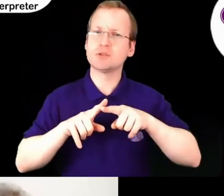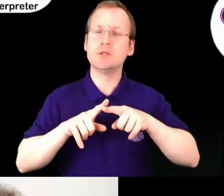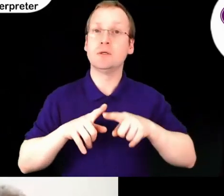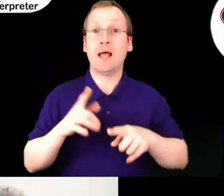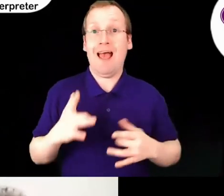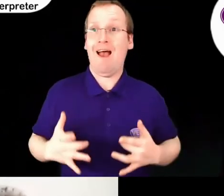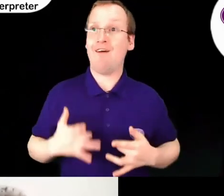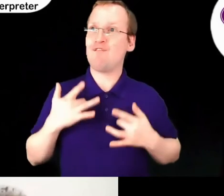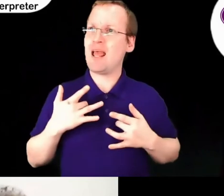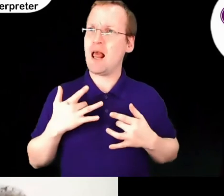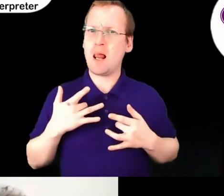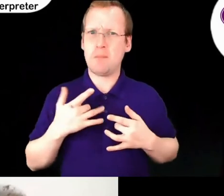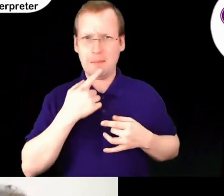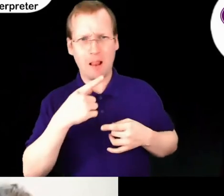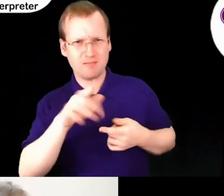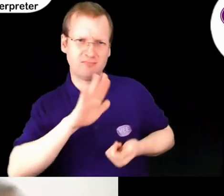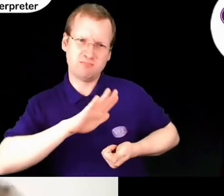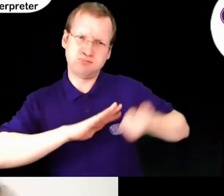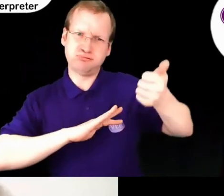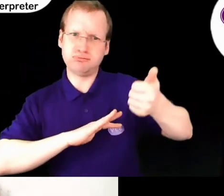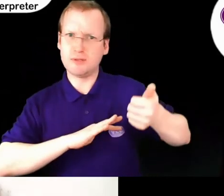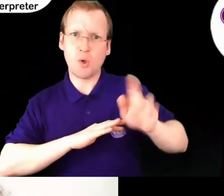think we give people their marching orders, but